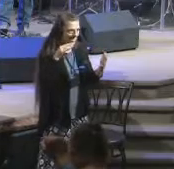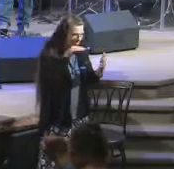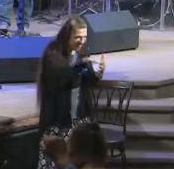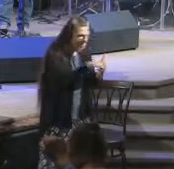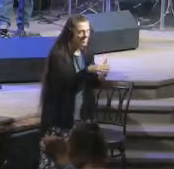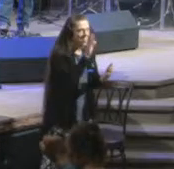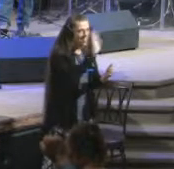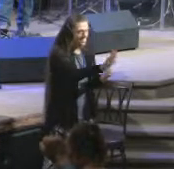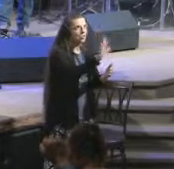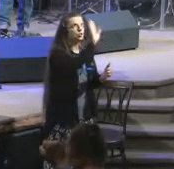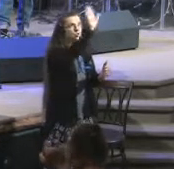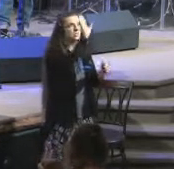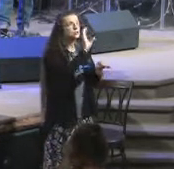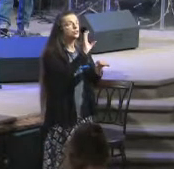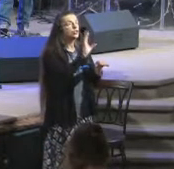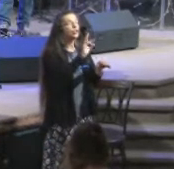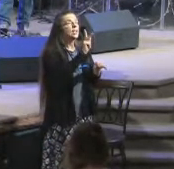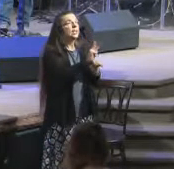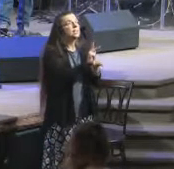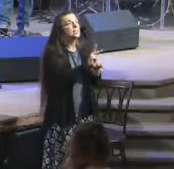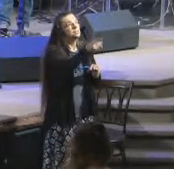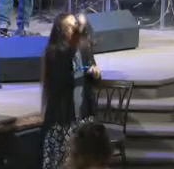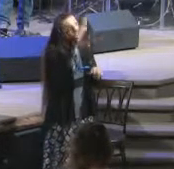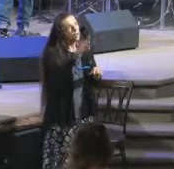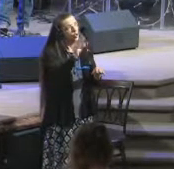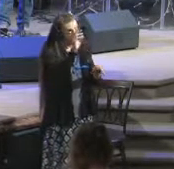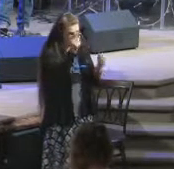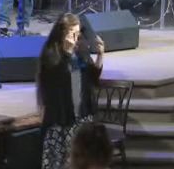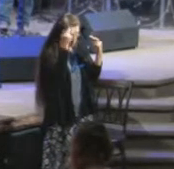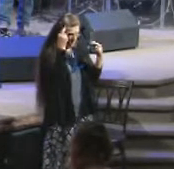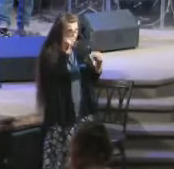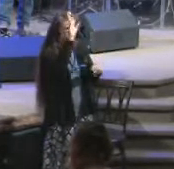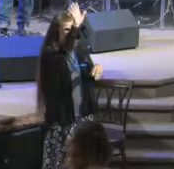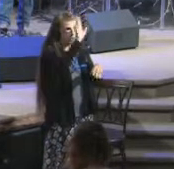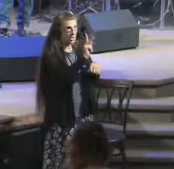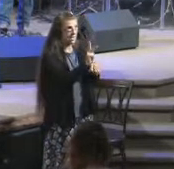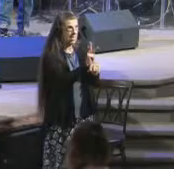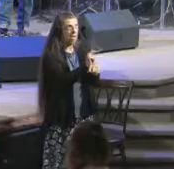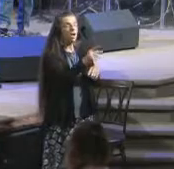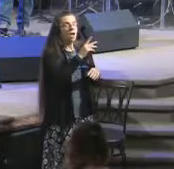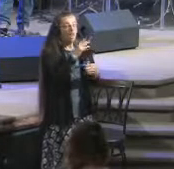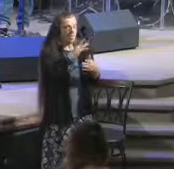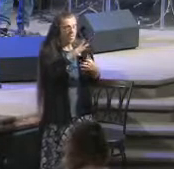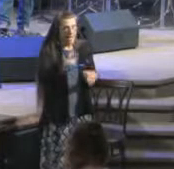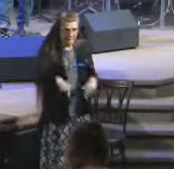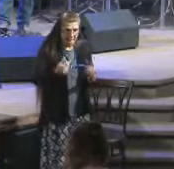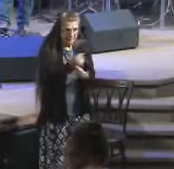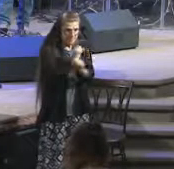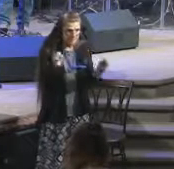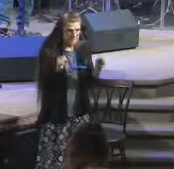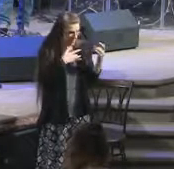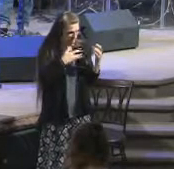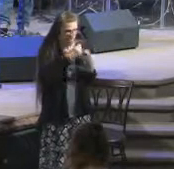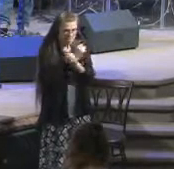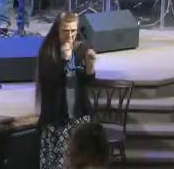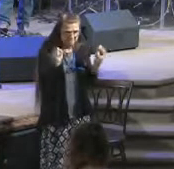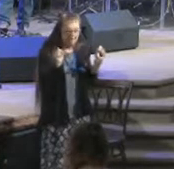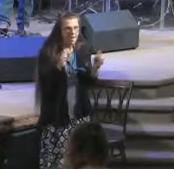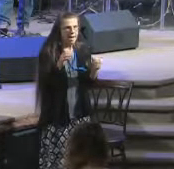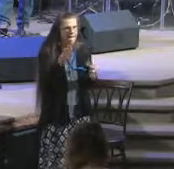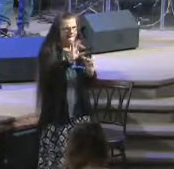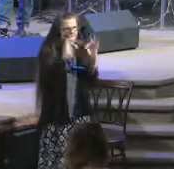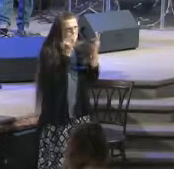your kingdom, God. We know this is your purpose for your kingdom, God. That lives be saved, Lord, hearts be saved, Lord. Lord, that families be touched